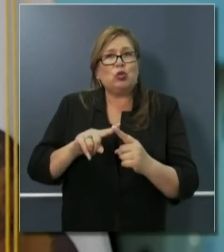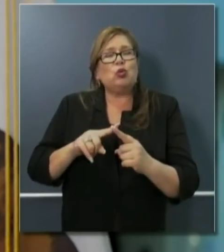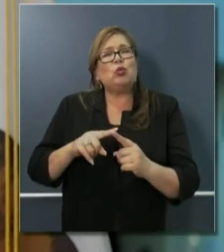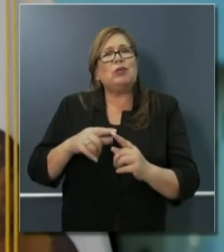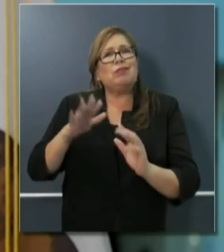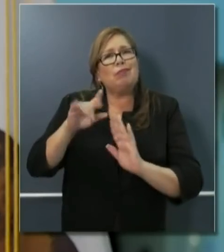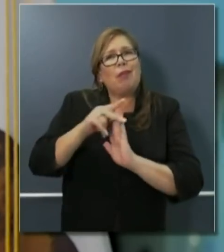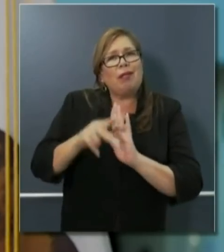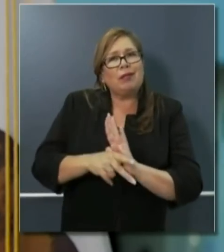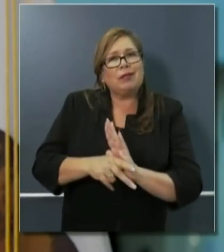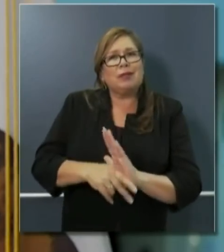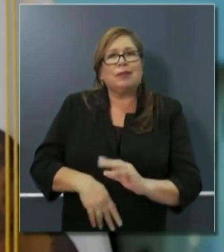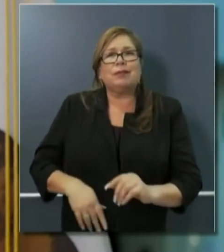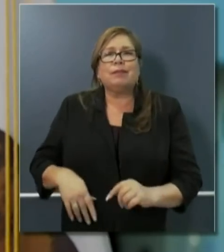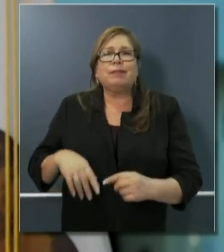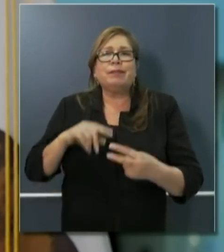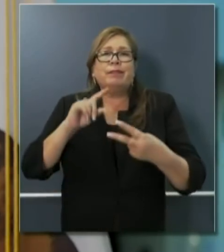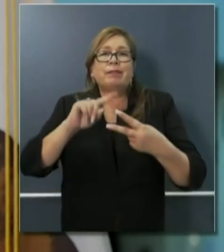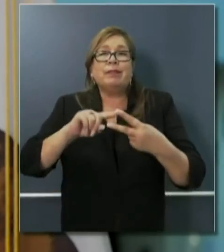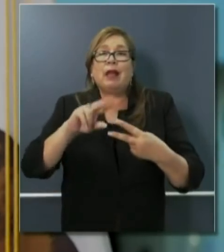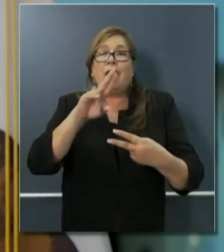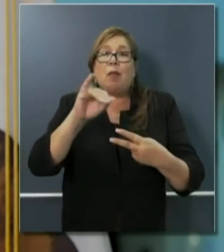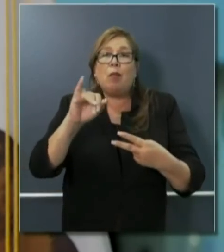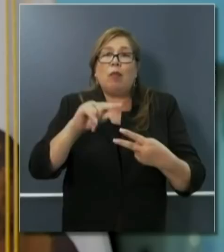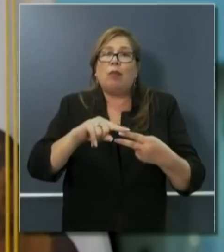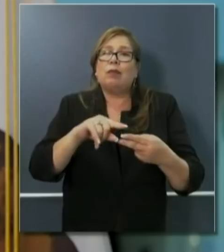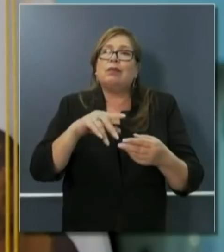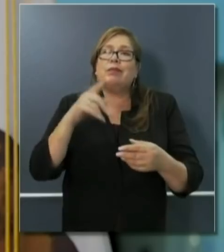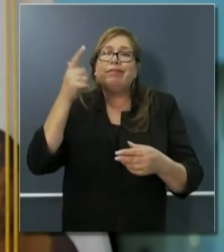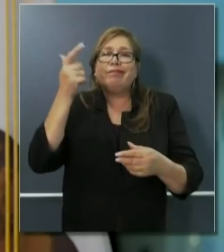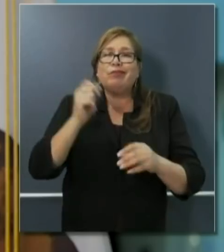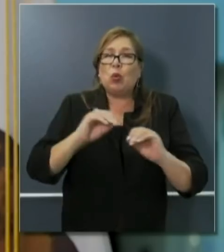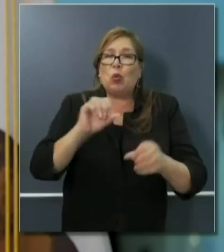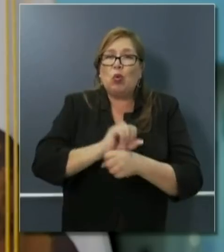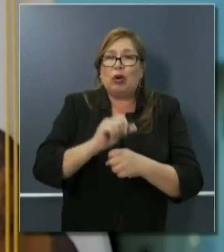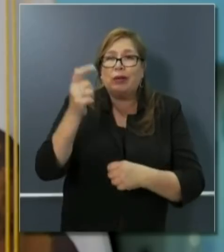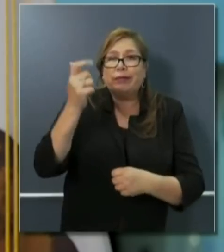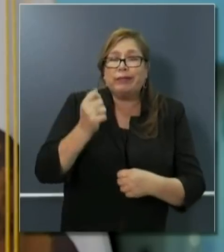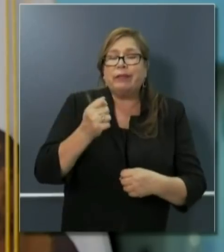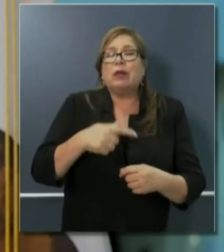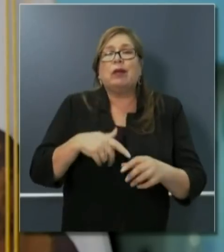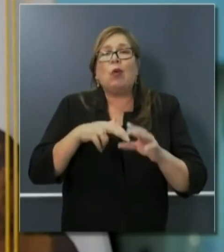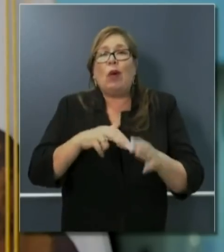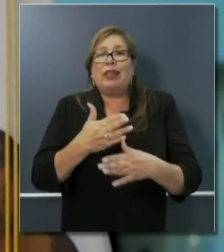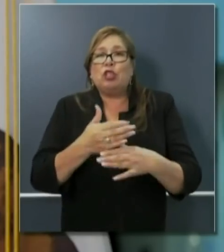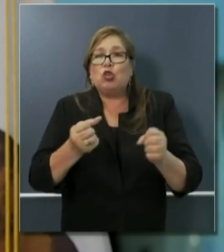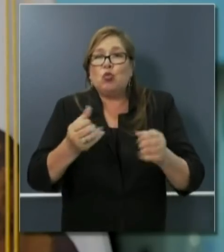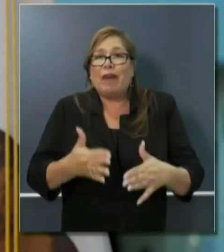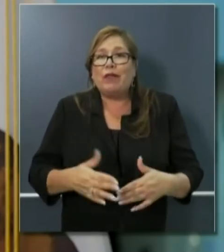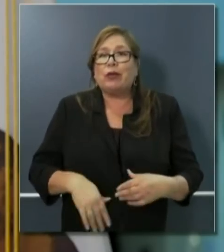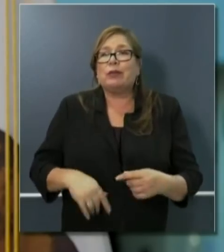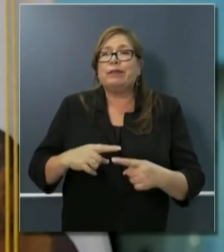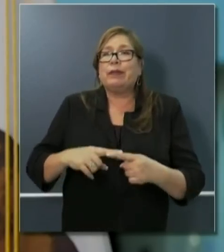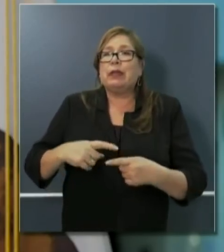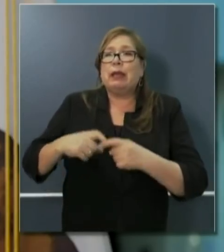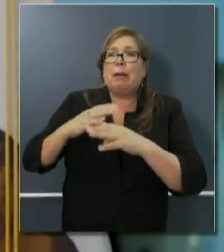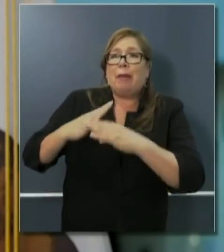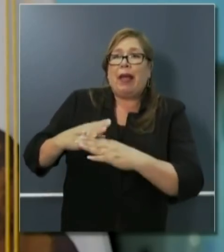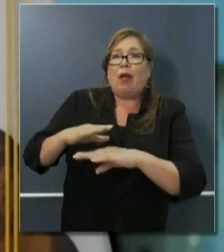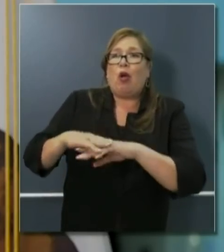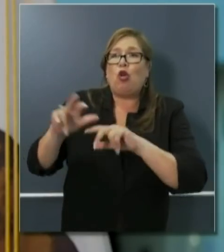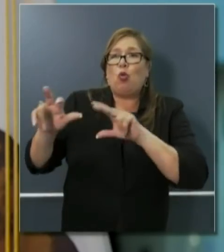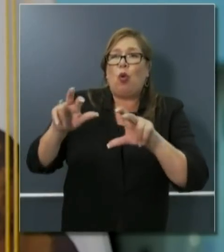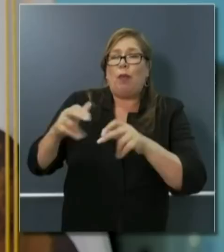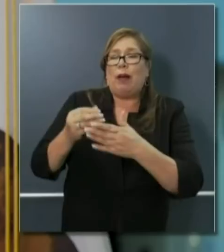including for rideshare drivers and others laid off by the crisis, the ban on corporate stock buybacks